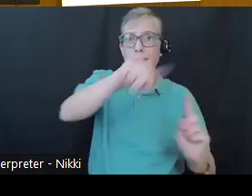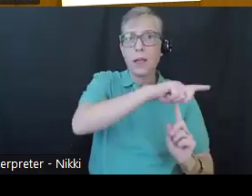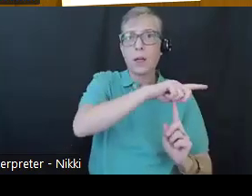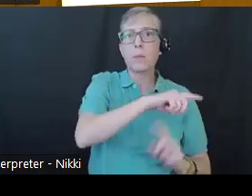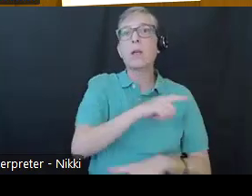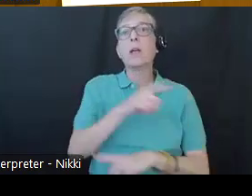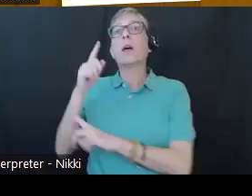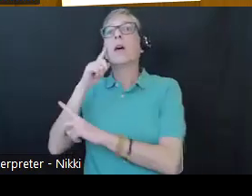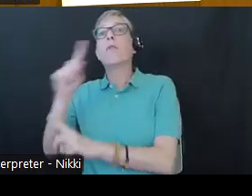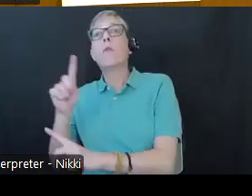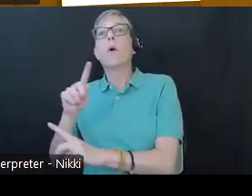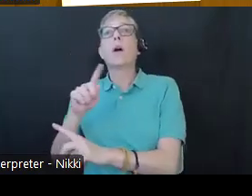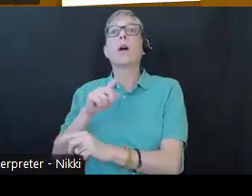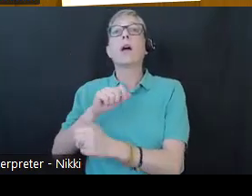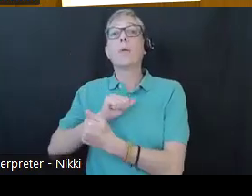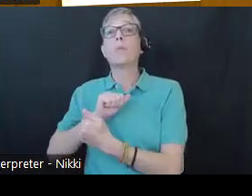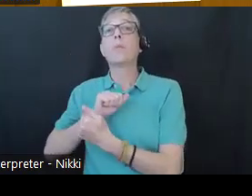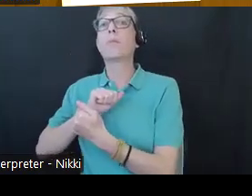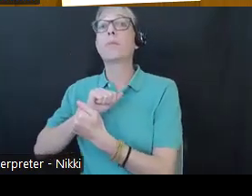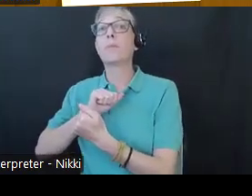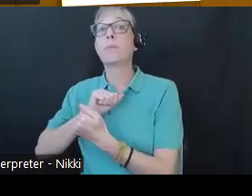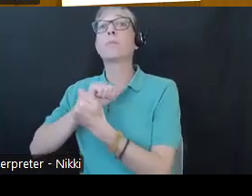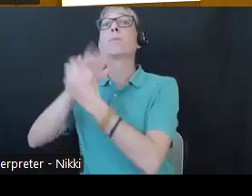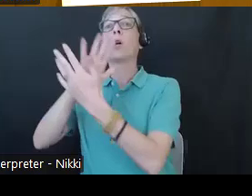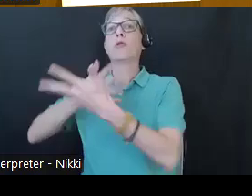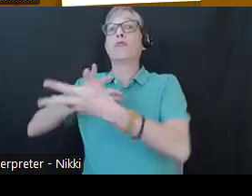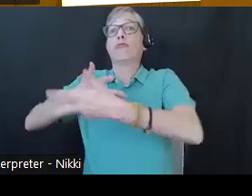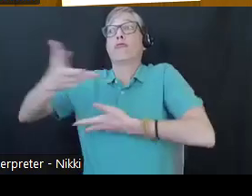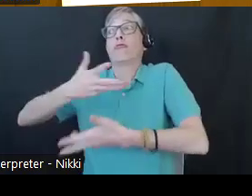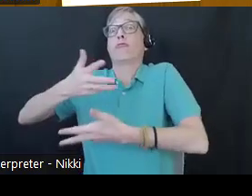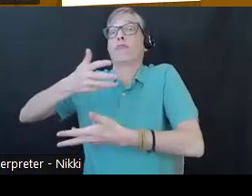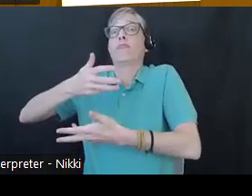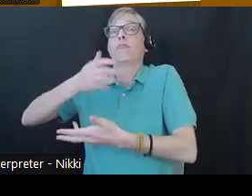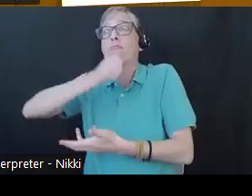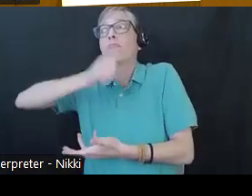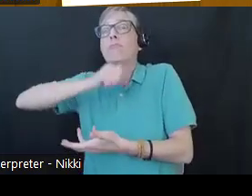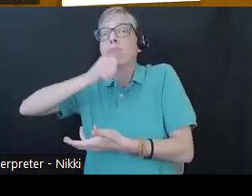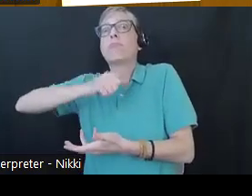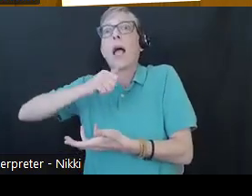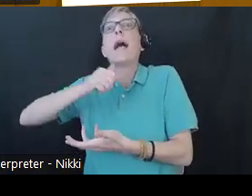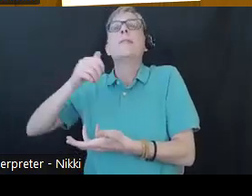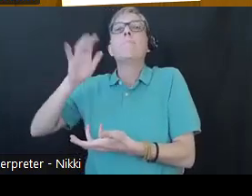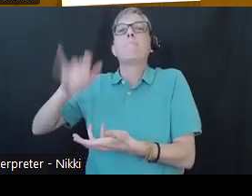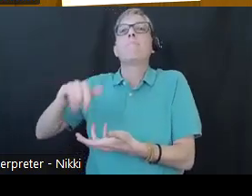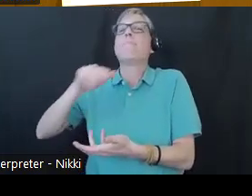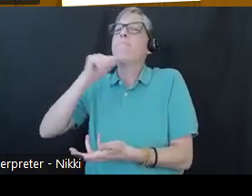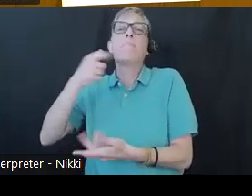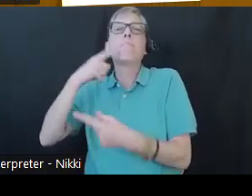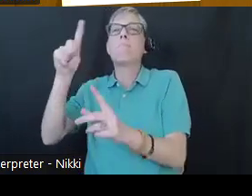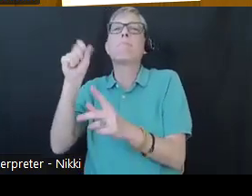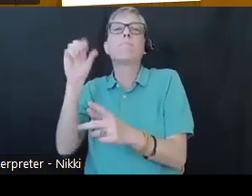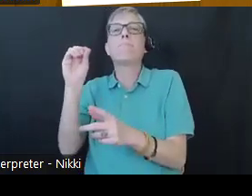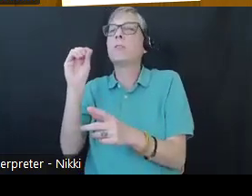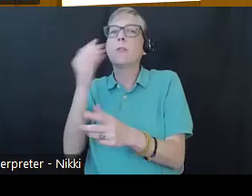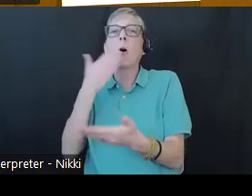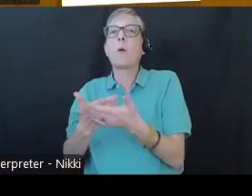we learned you really need to match a coping style with the intervention. What I mean by that is this is kind of a graphic of a continuum